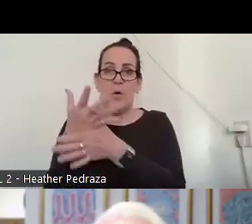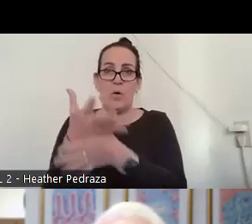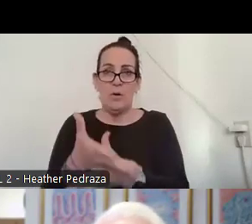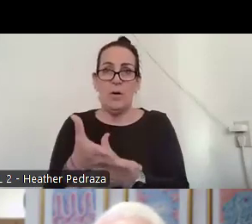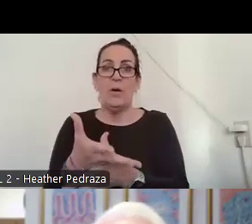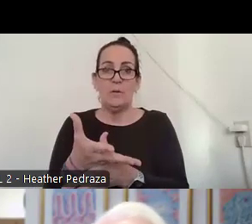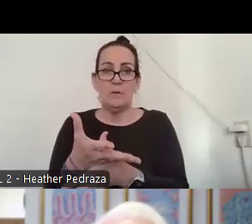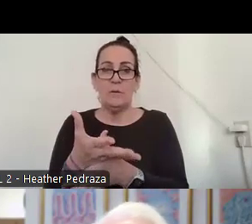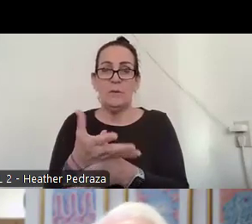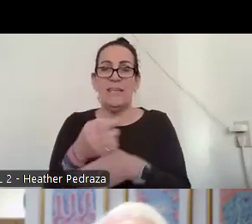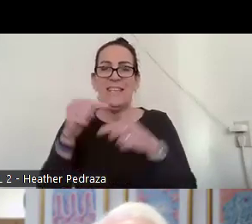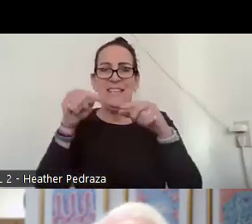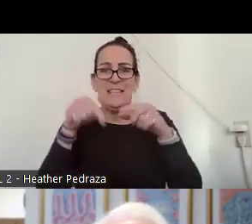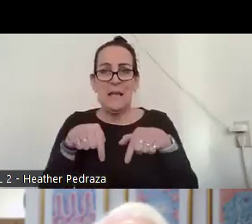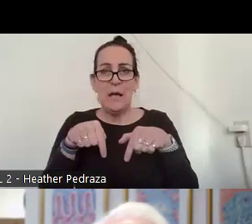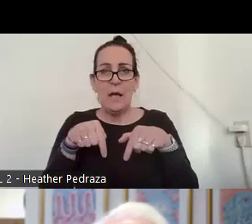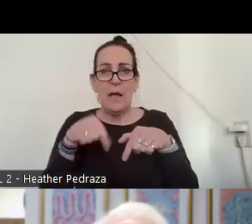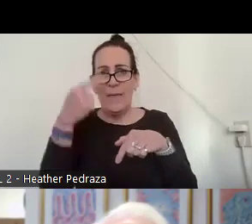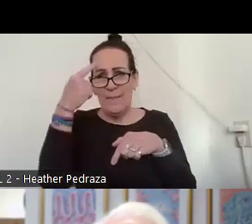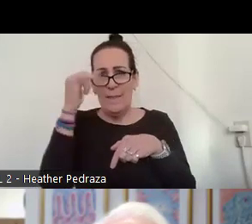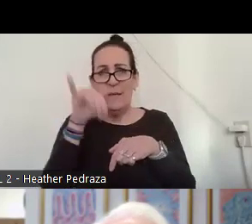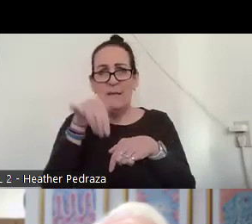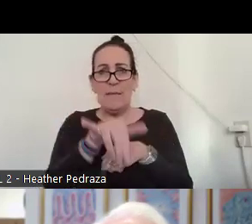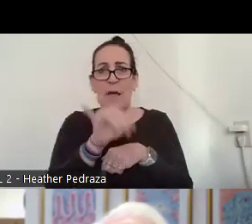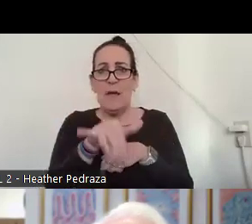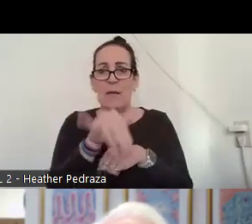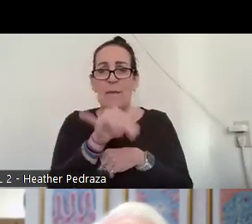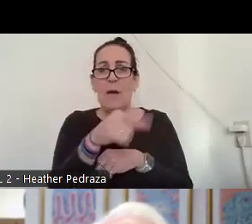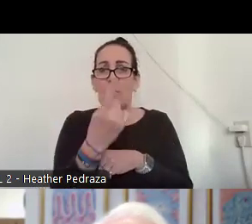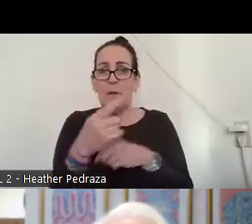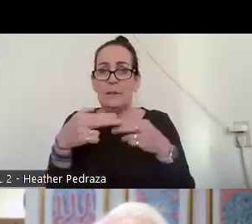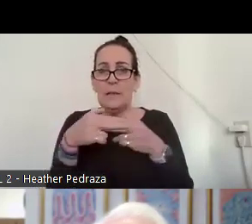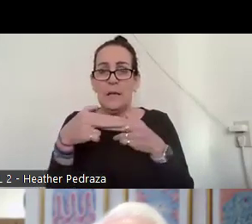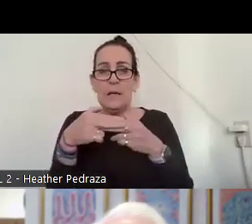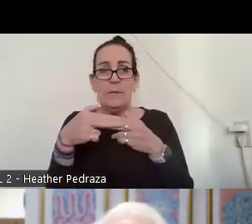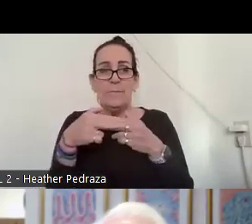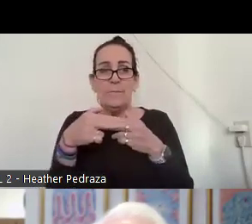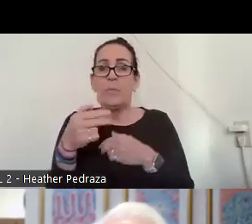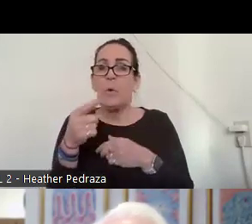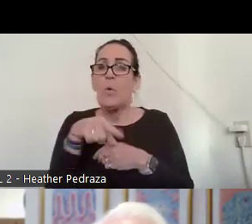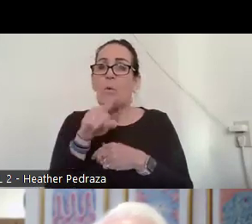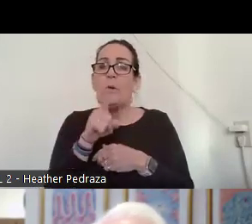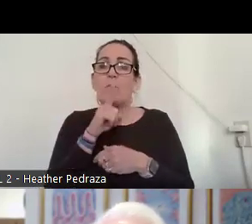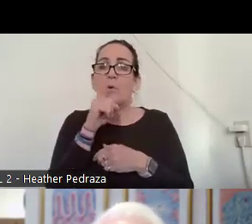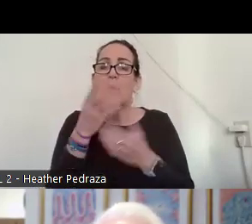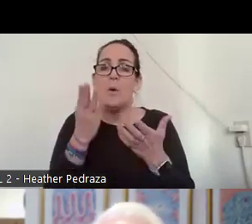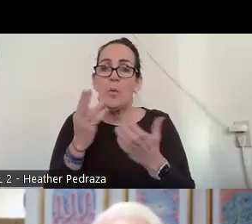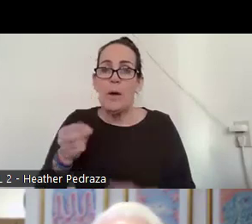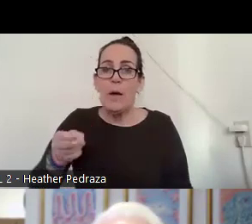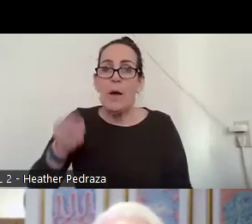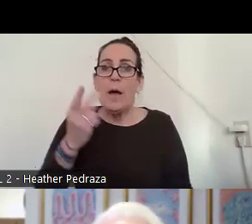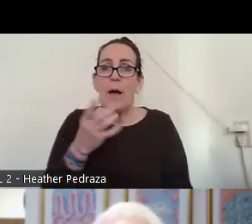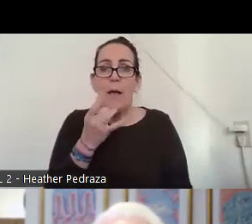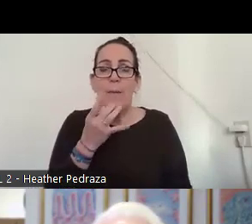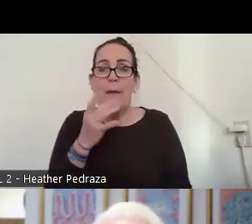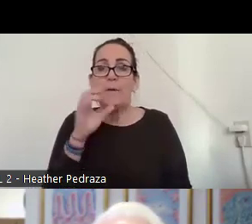you can go down a little bit. I think it's this one. So we just really want to highlight it. You can see that